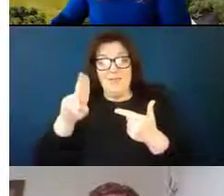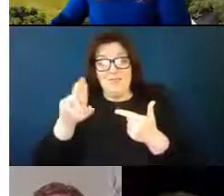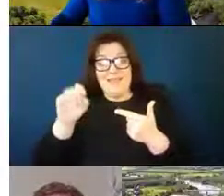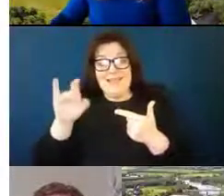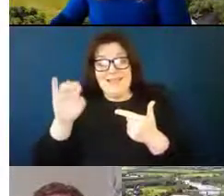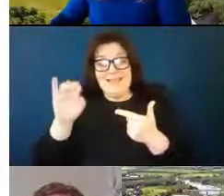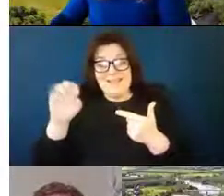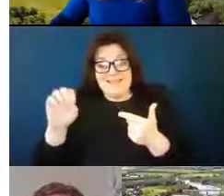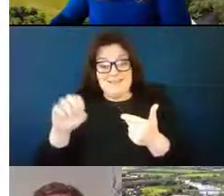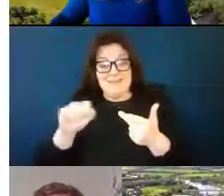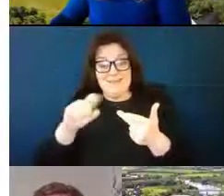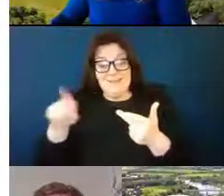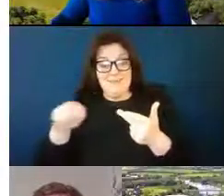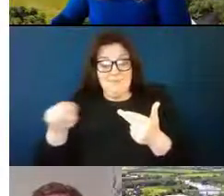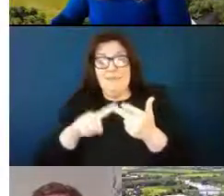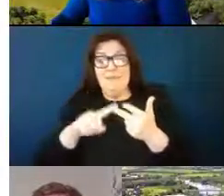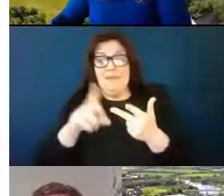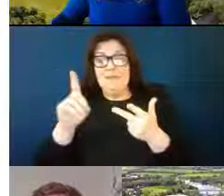David Maloney,